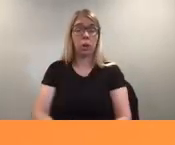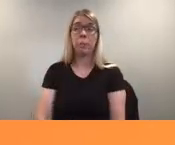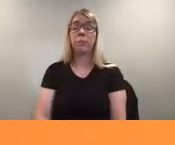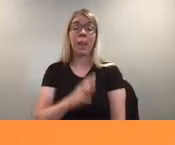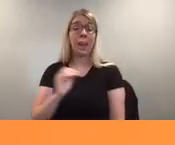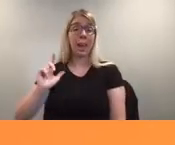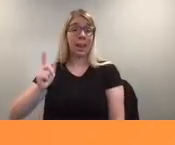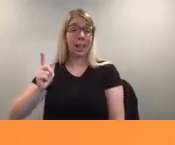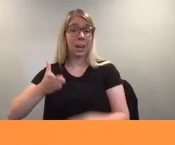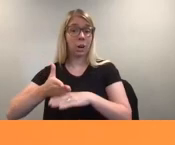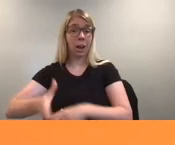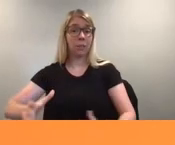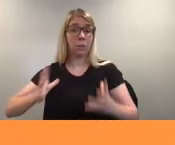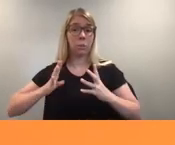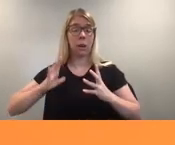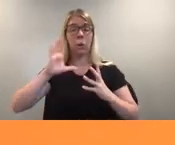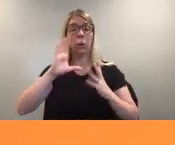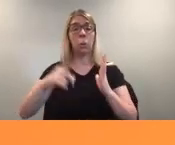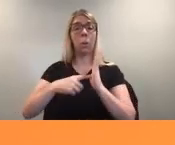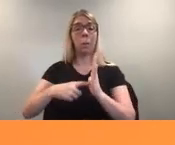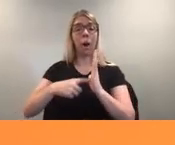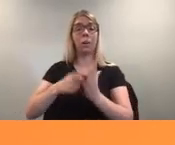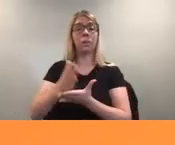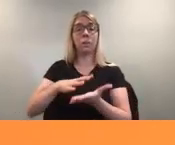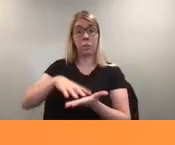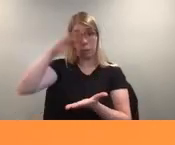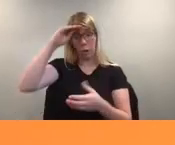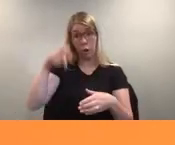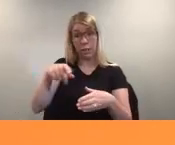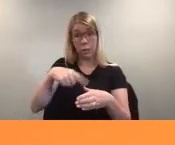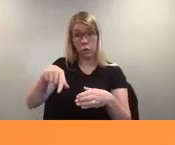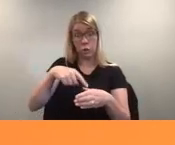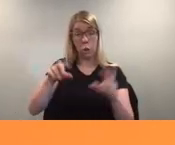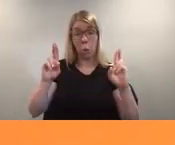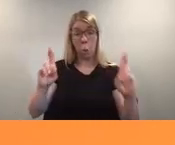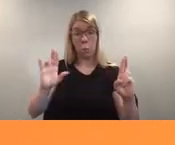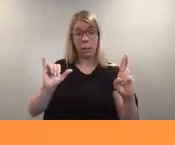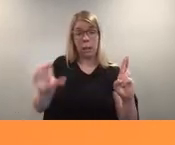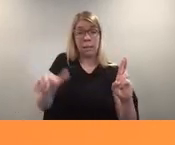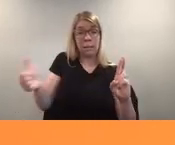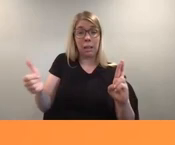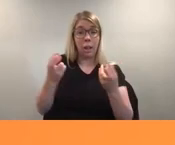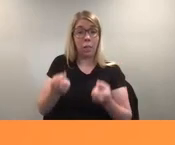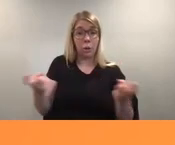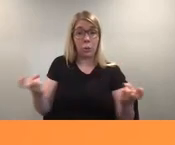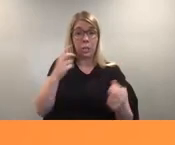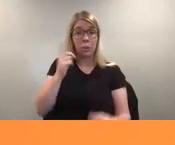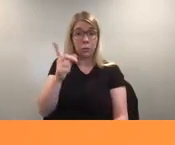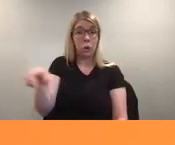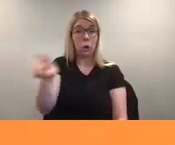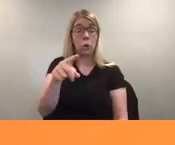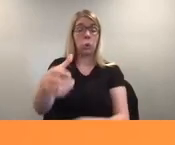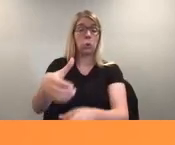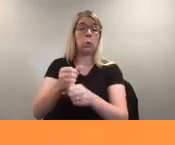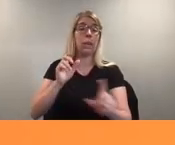the break, we're going to model some learning circles. And that hopefully will be yet another resource for you to get